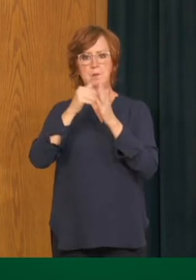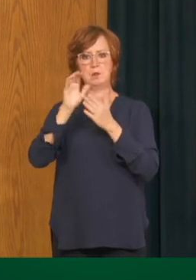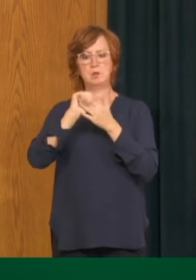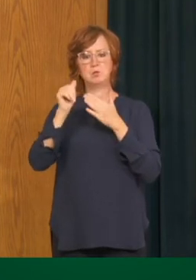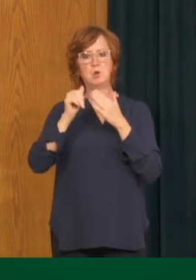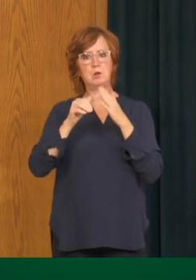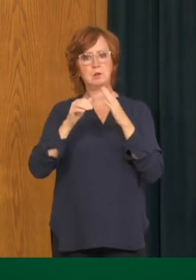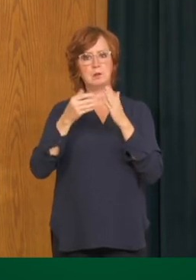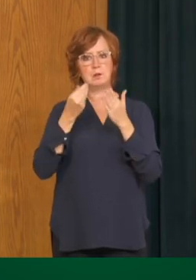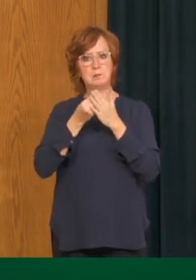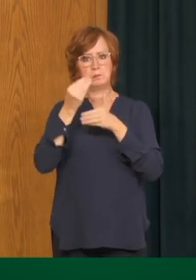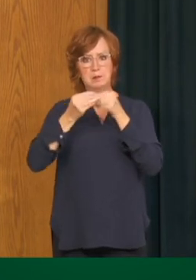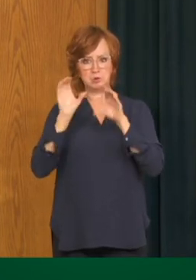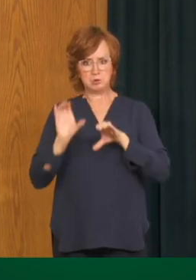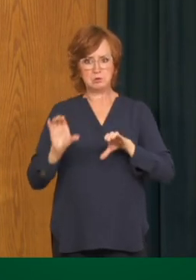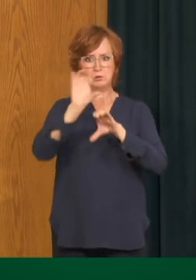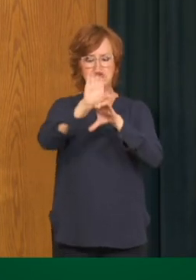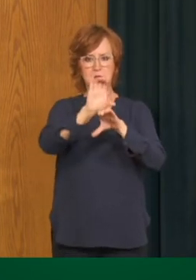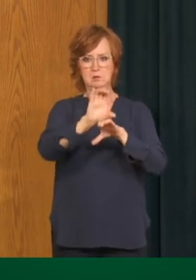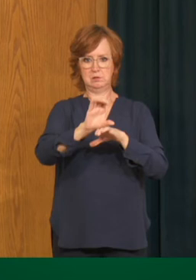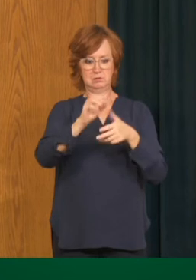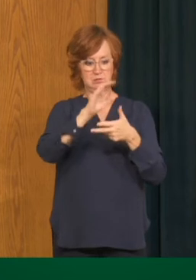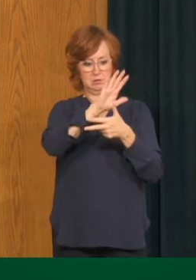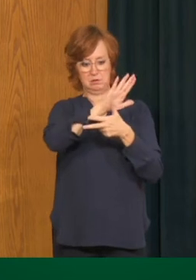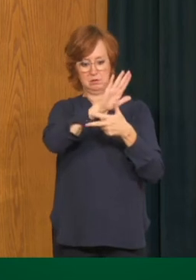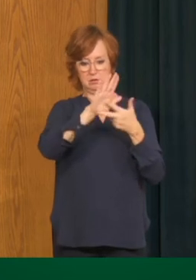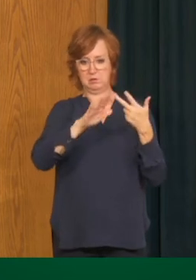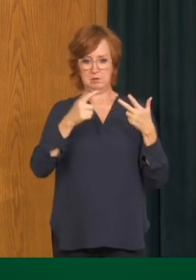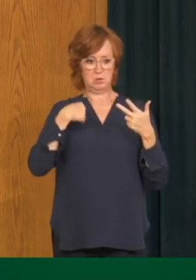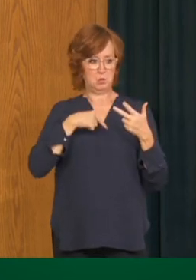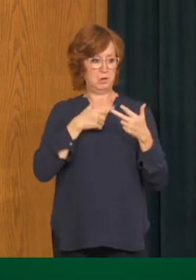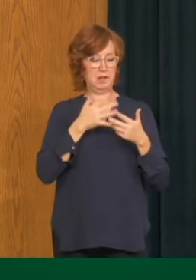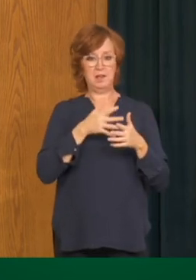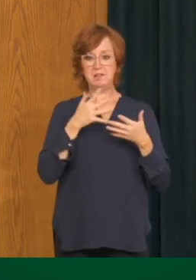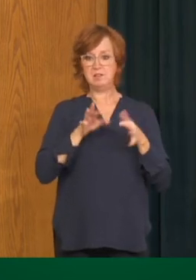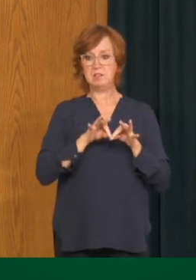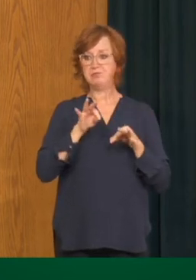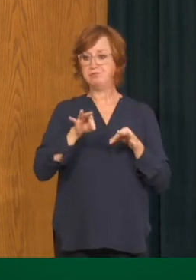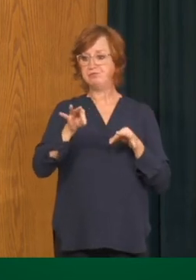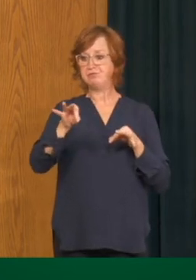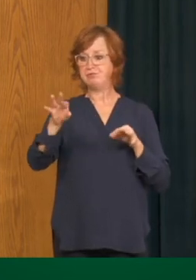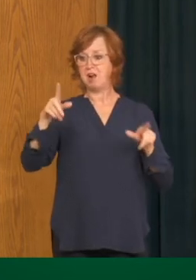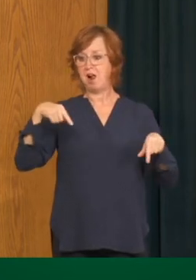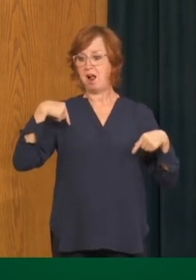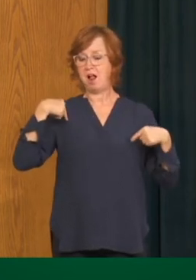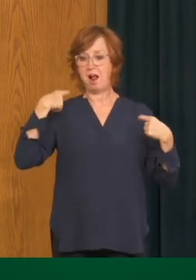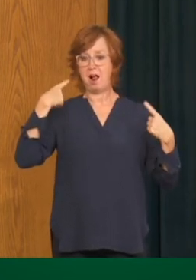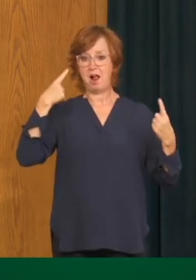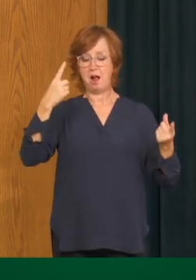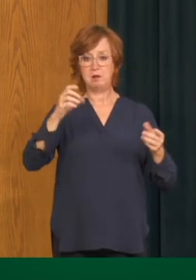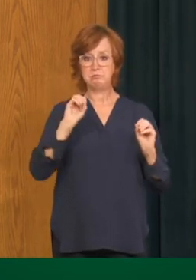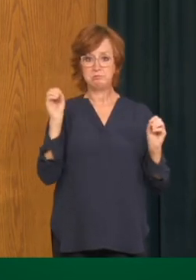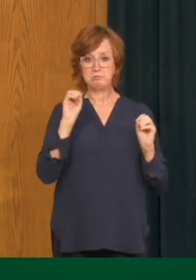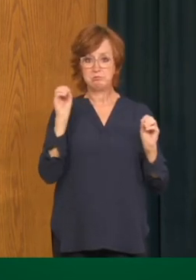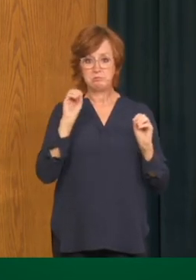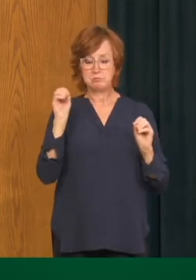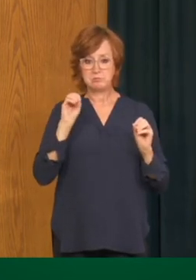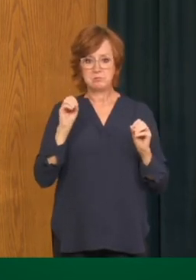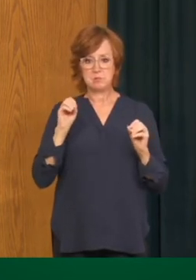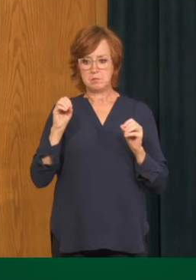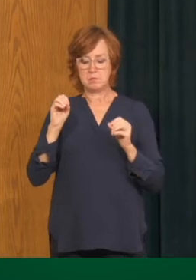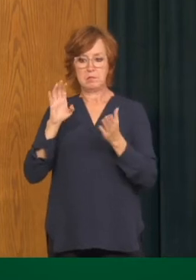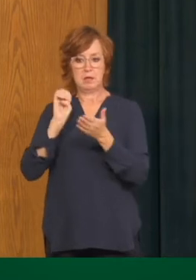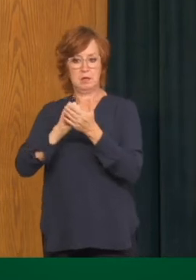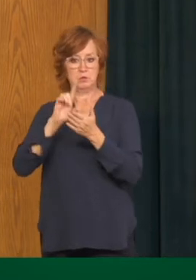So there's been no wasted time. The education response team has been working